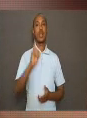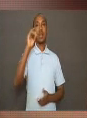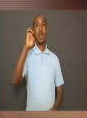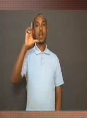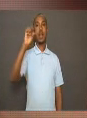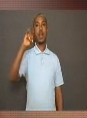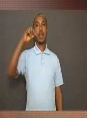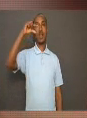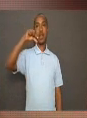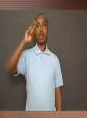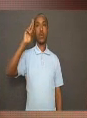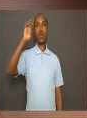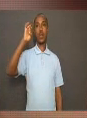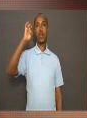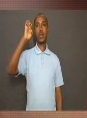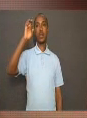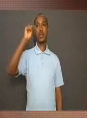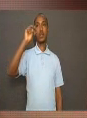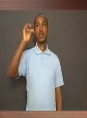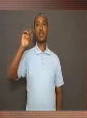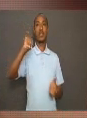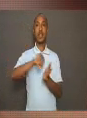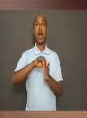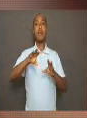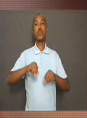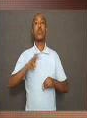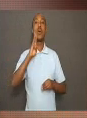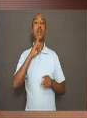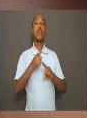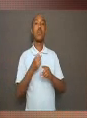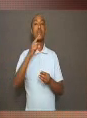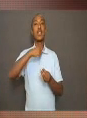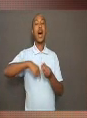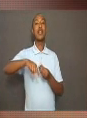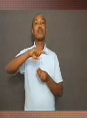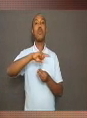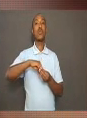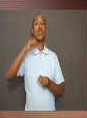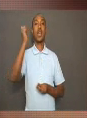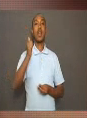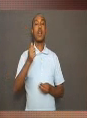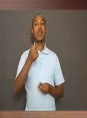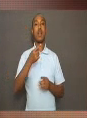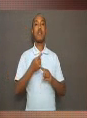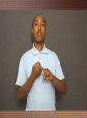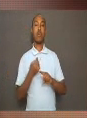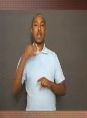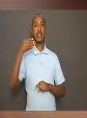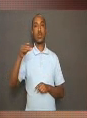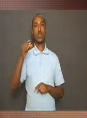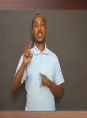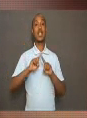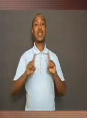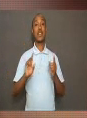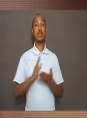Deliquescent salts absorb water from the atmosphere to form a solution. The